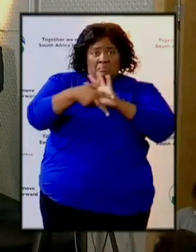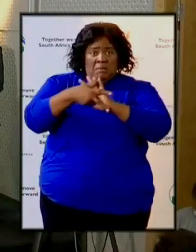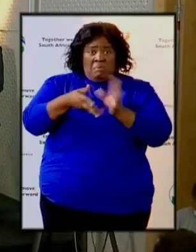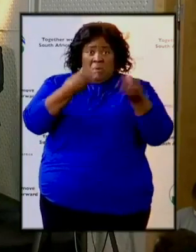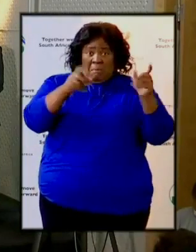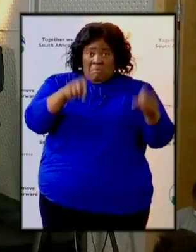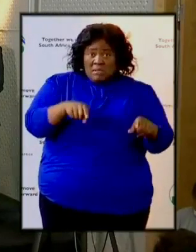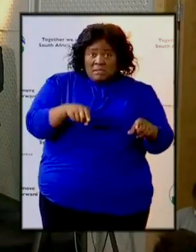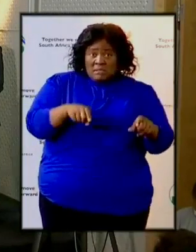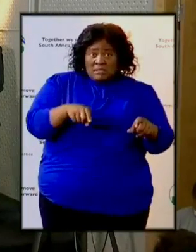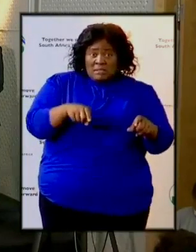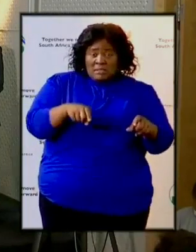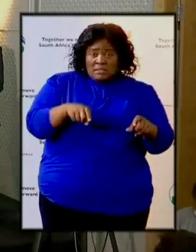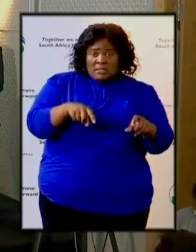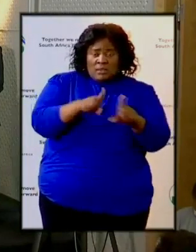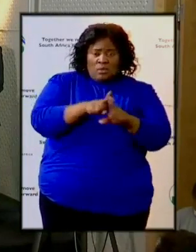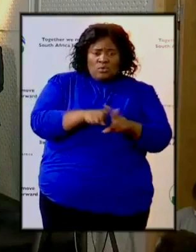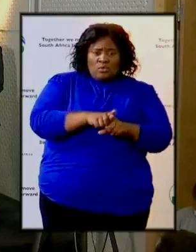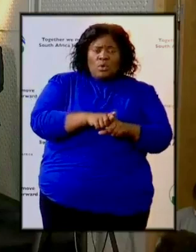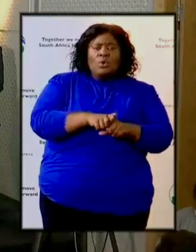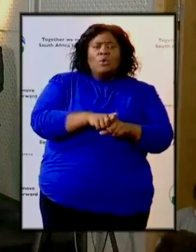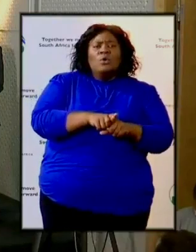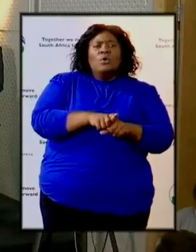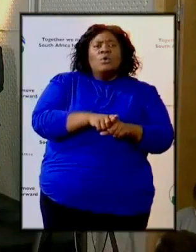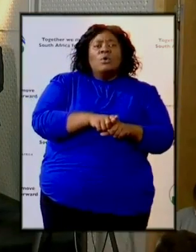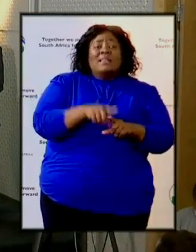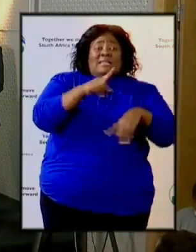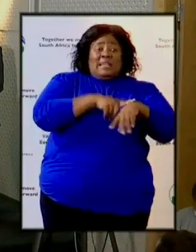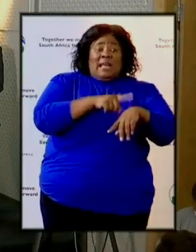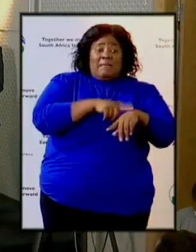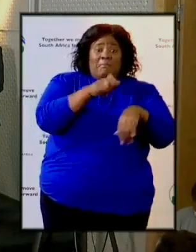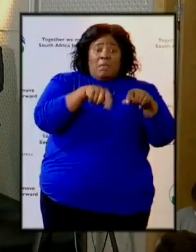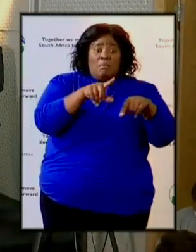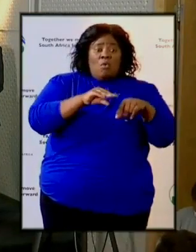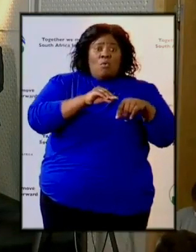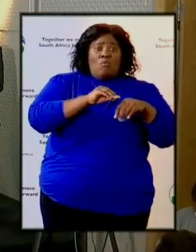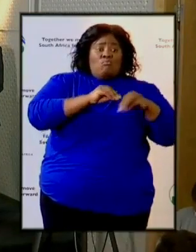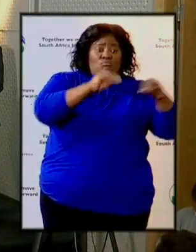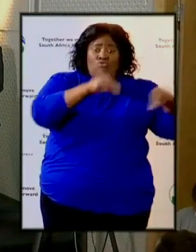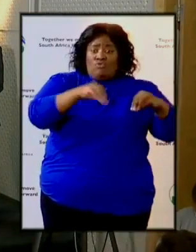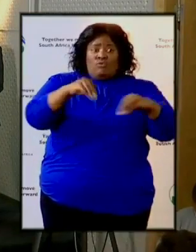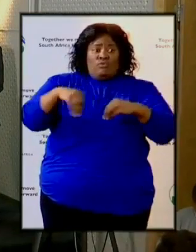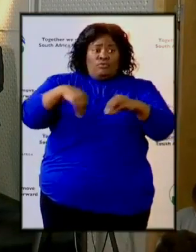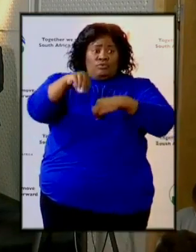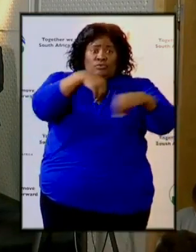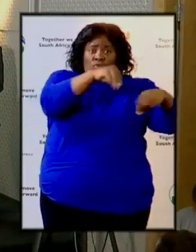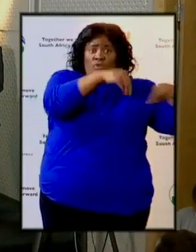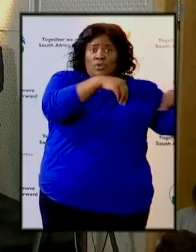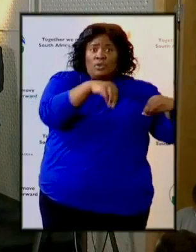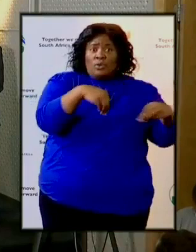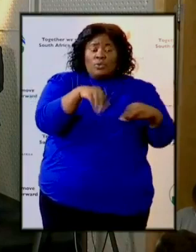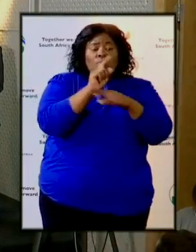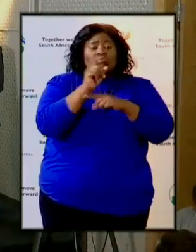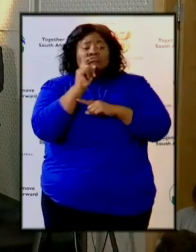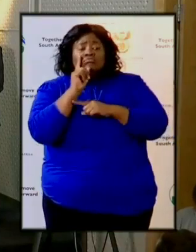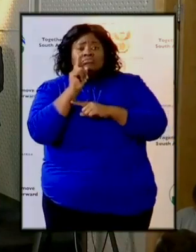it. And secondly, how then do you test the virus in that movement? Because what we now understand from what governments and experts have said is